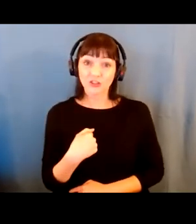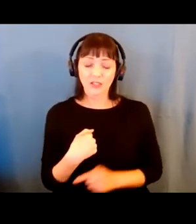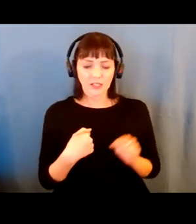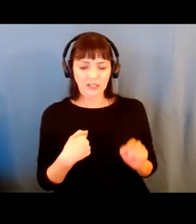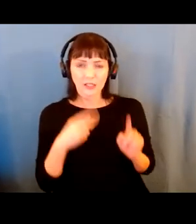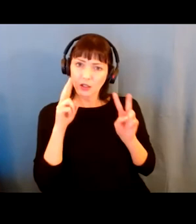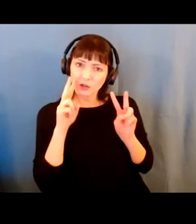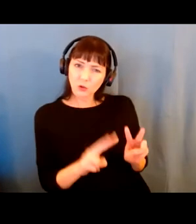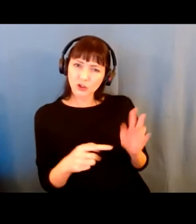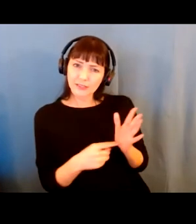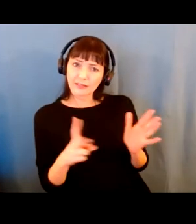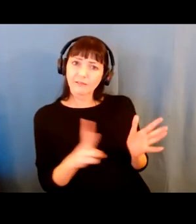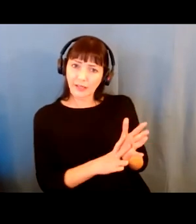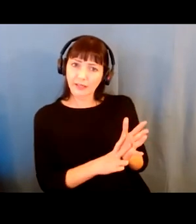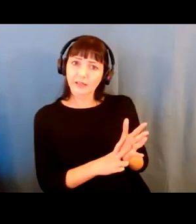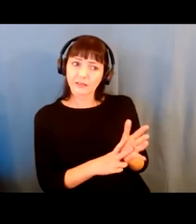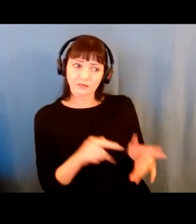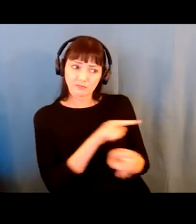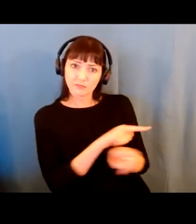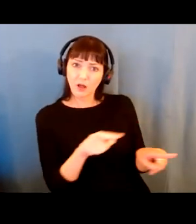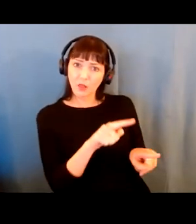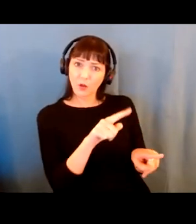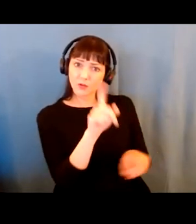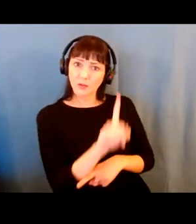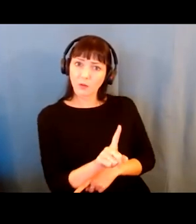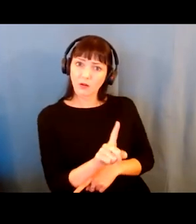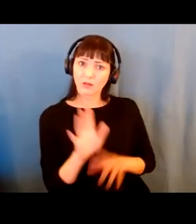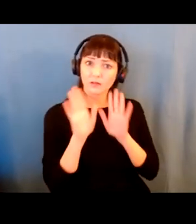TV, the personalities that I'm familiar with,